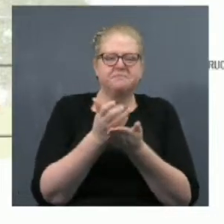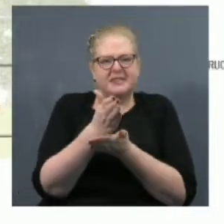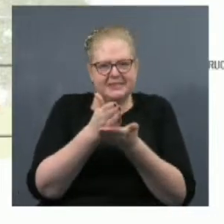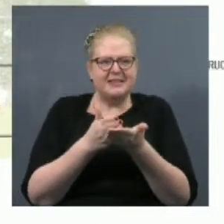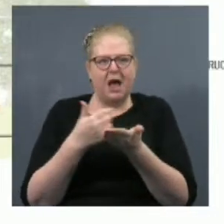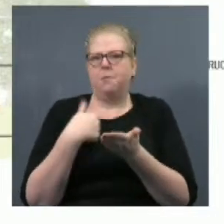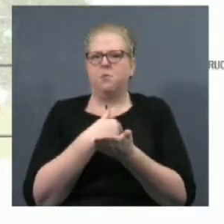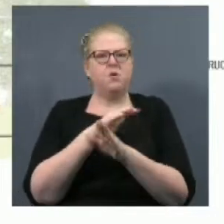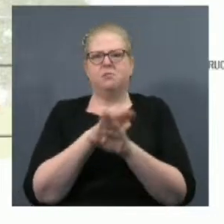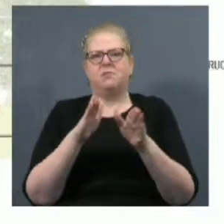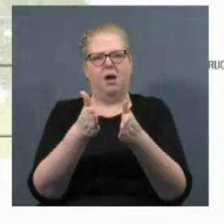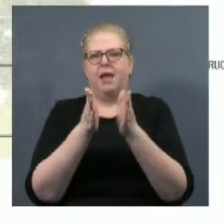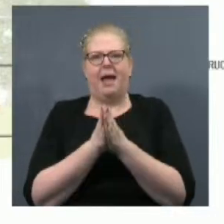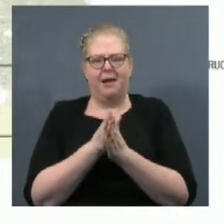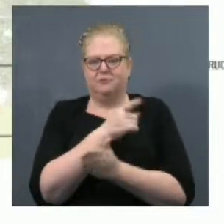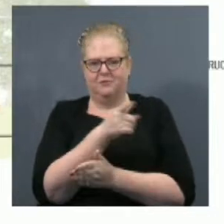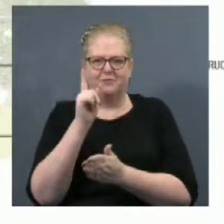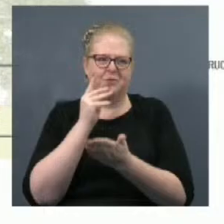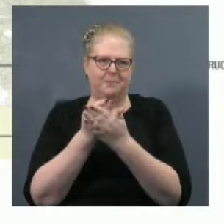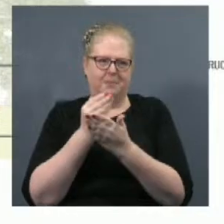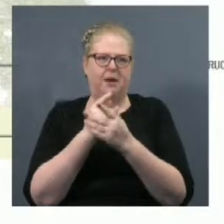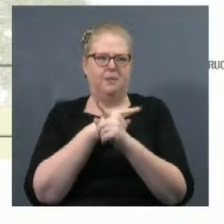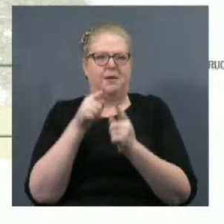the project is going to run around